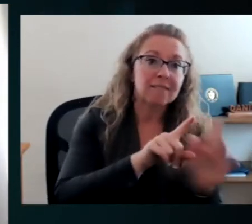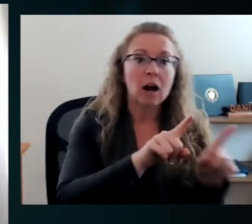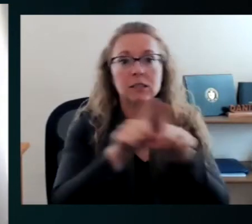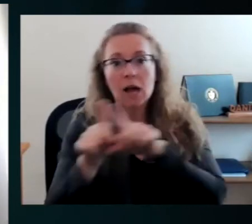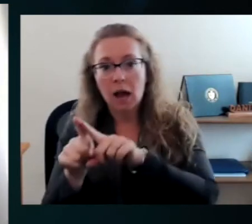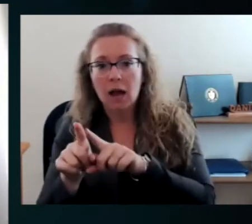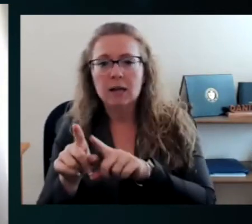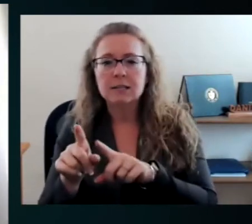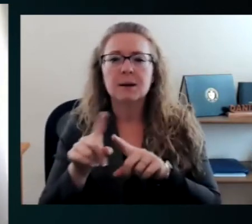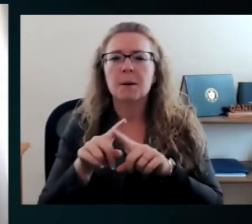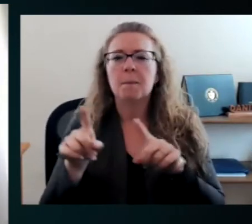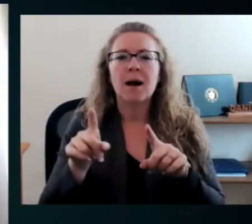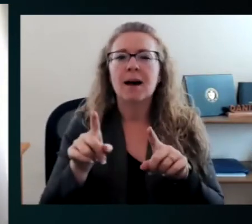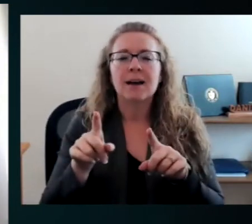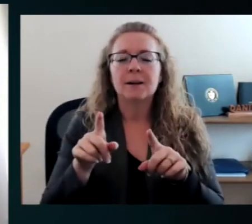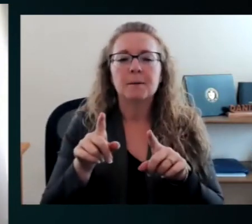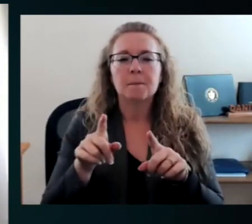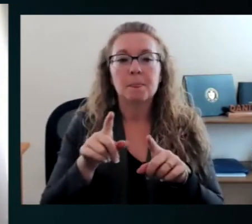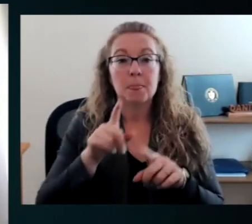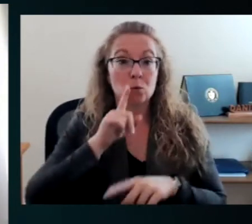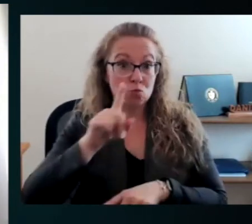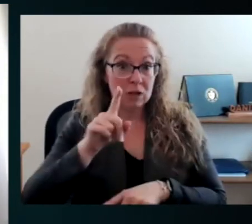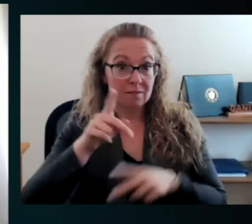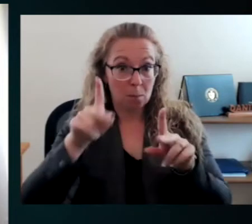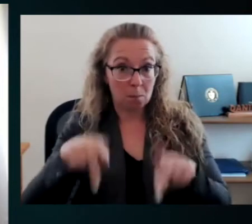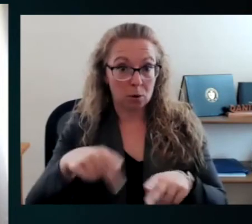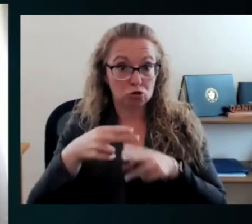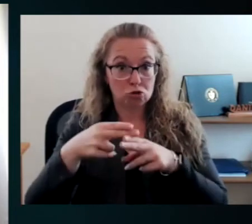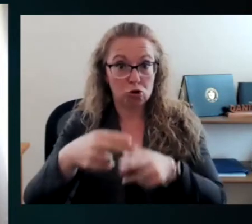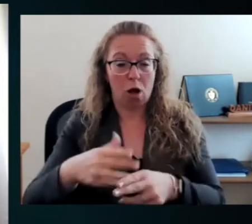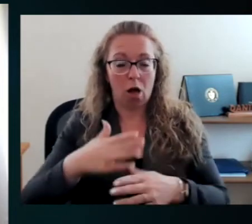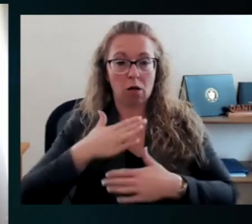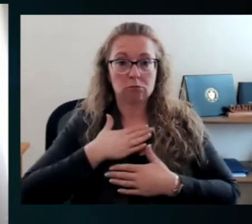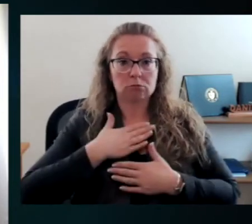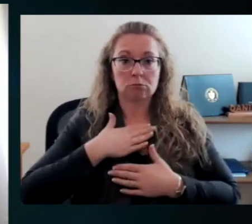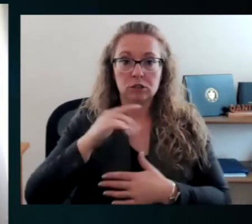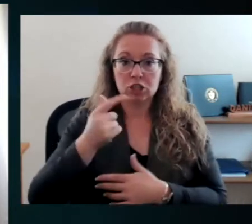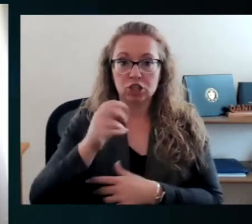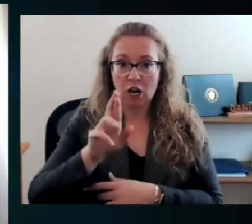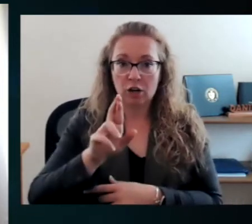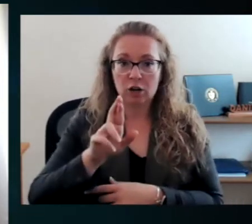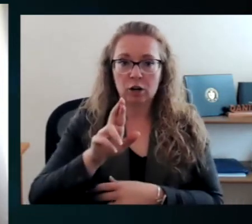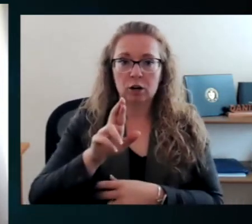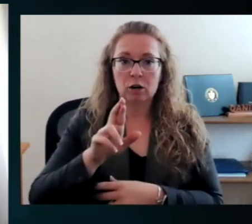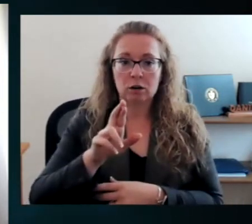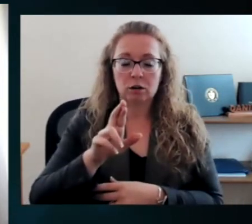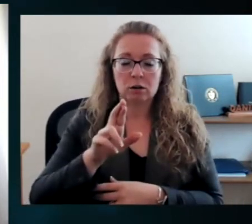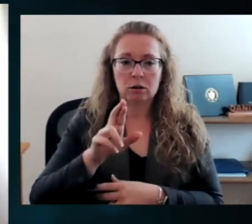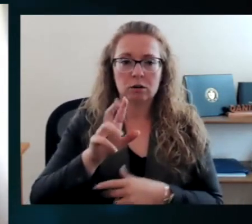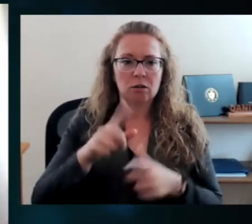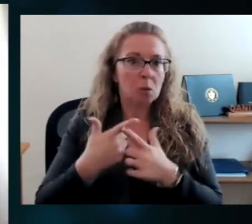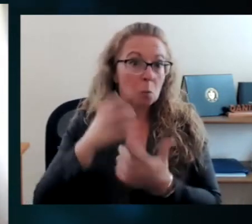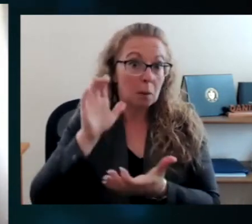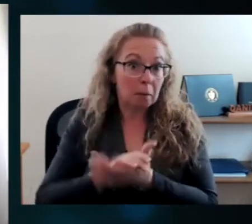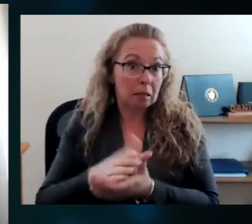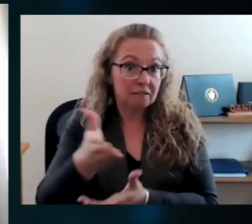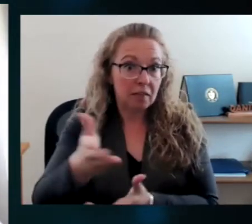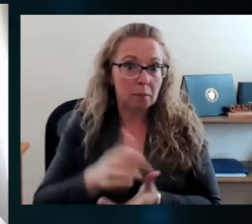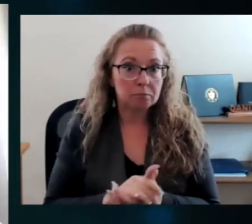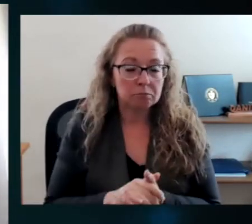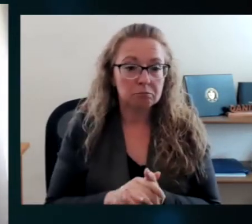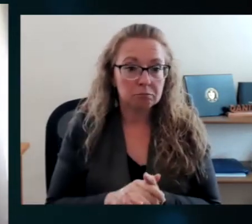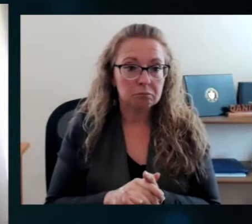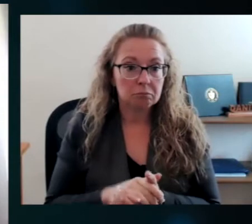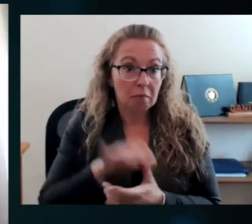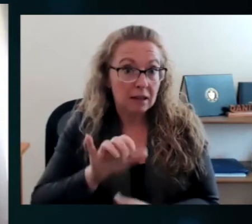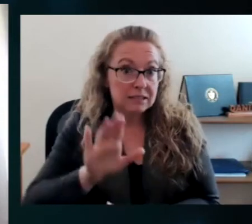if someone considers their gender to be something, then we can just believe them that that is what their gender is. And I think